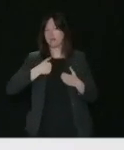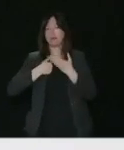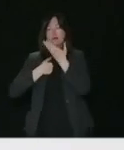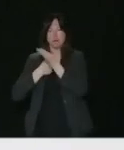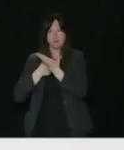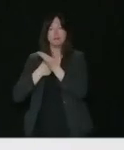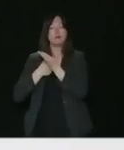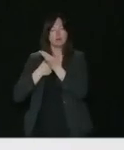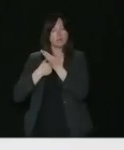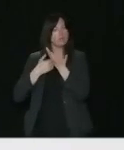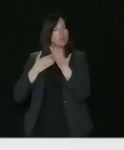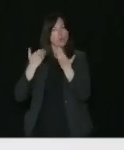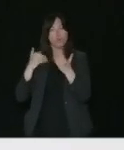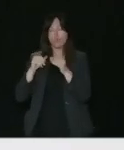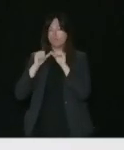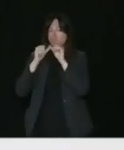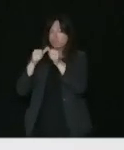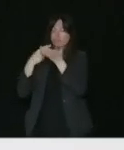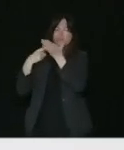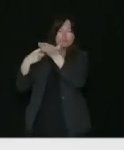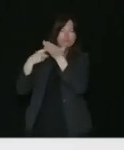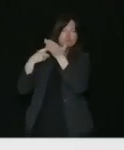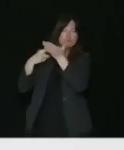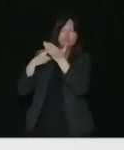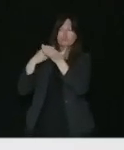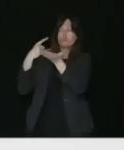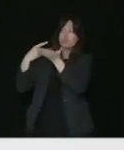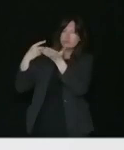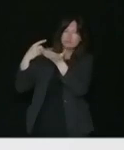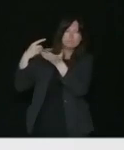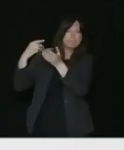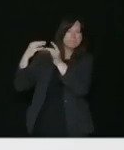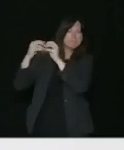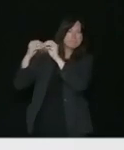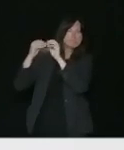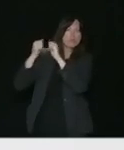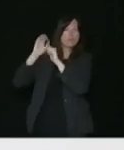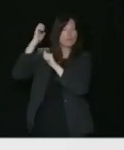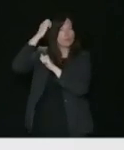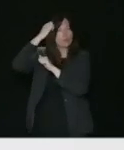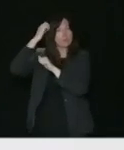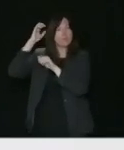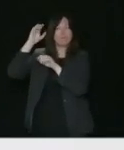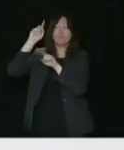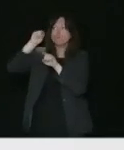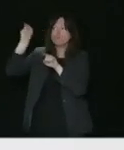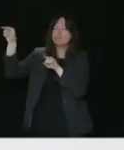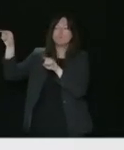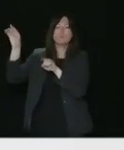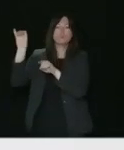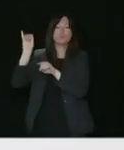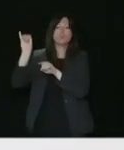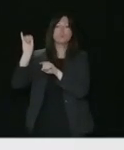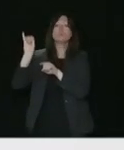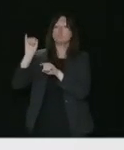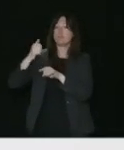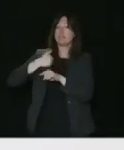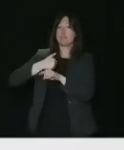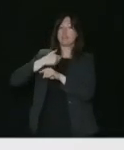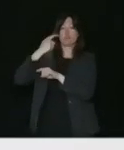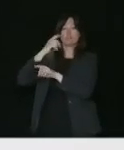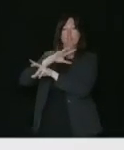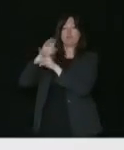regulator, has been in very close contact and communicating and with their European counterparts. They actually participated in a meeting